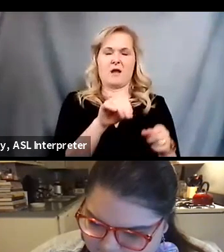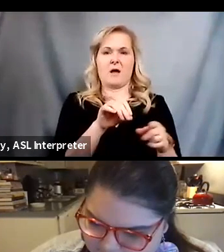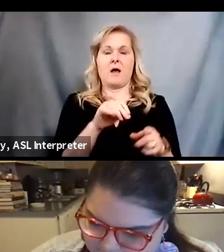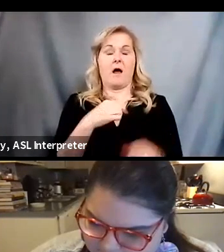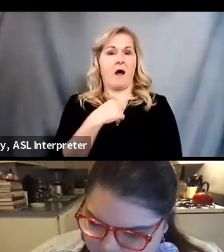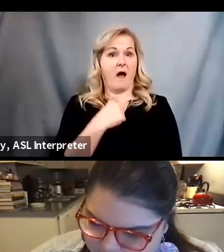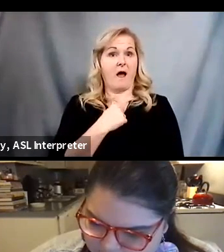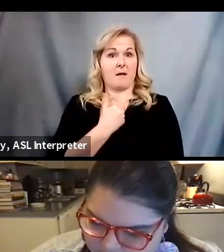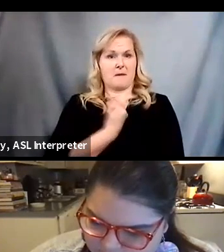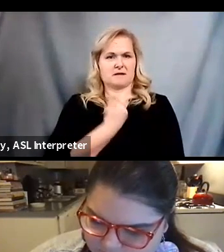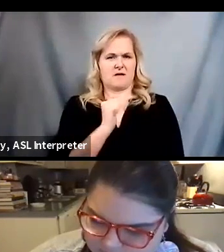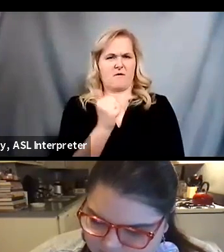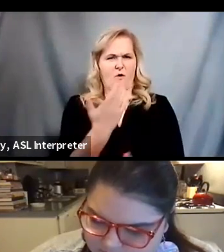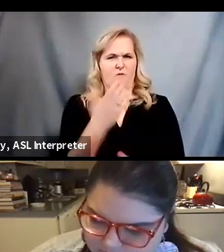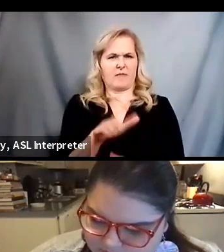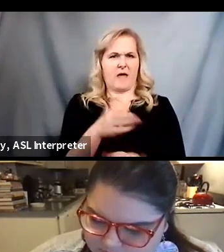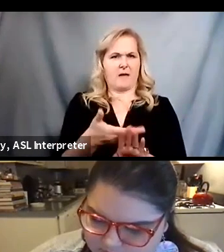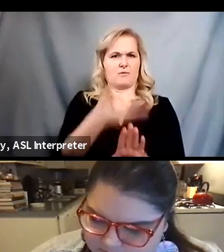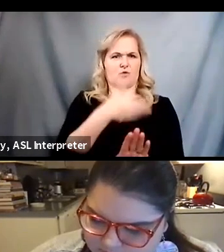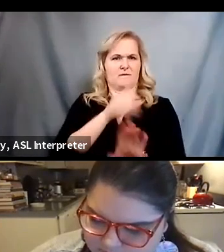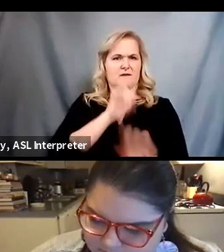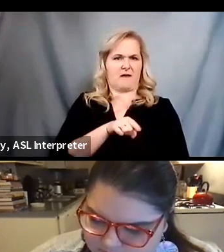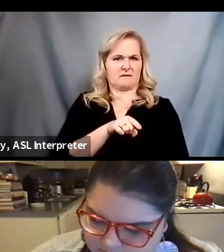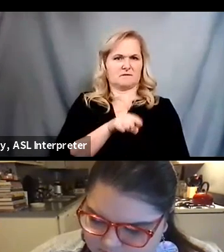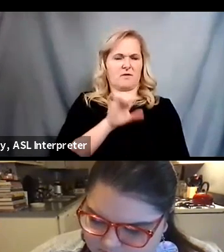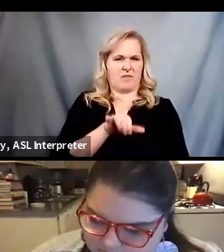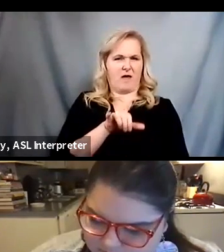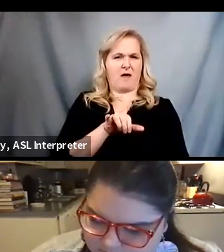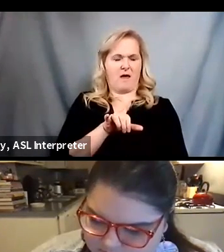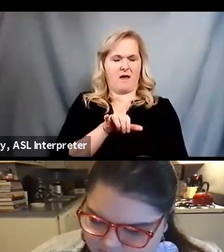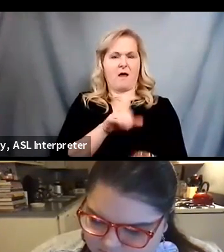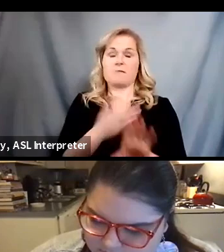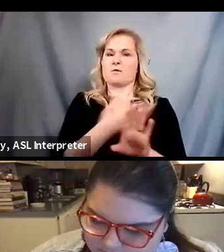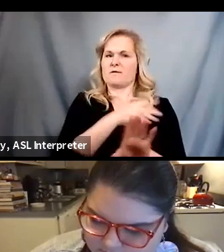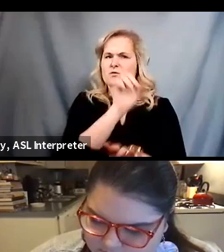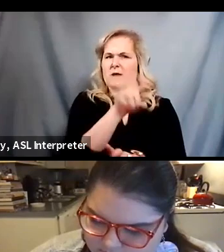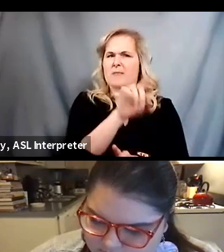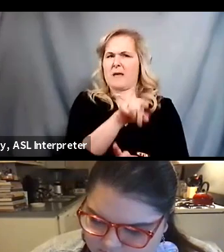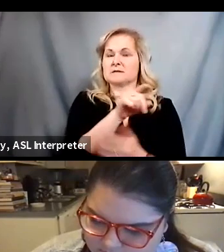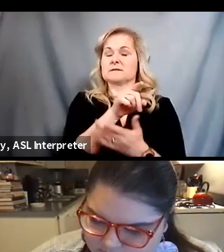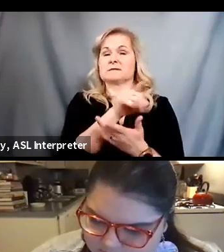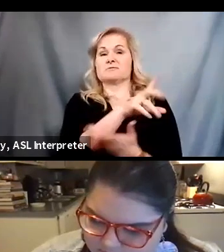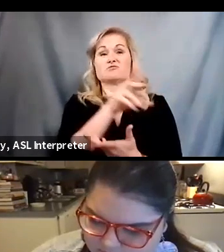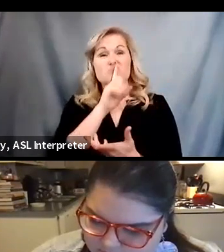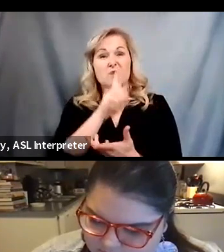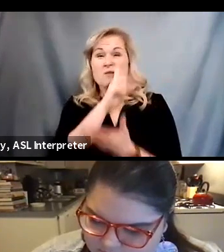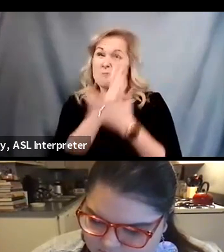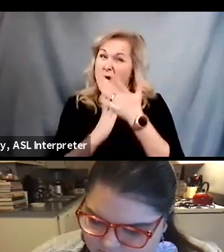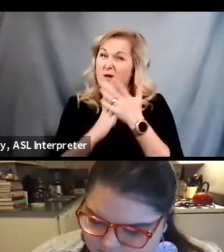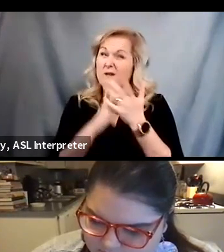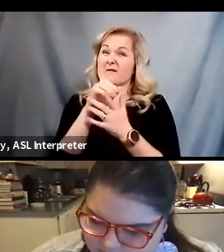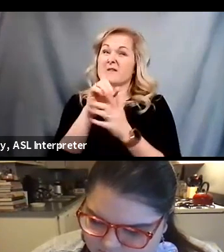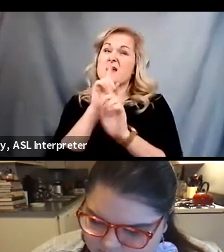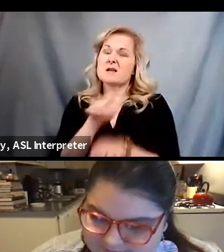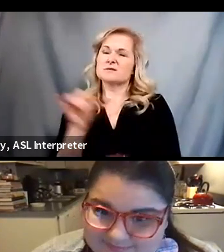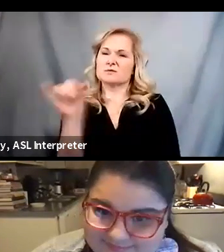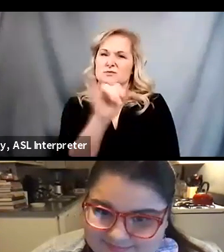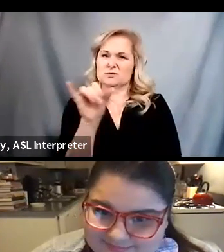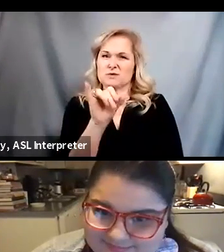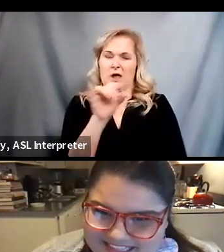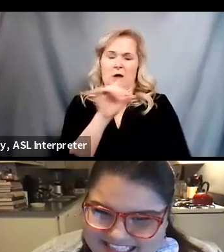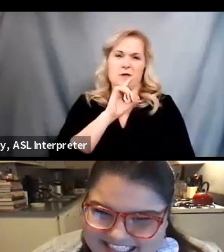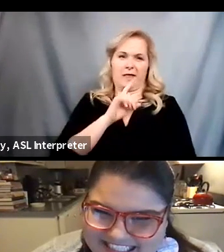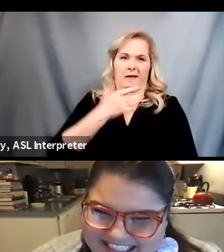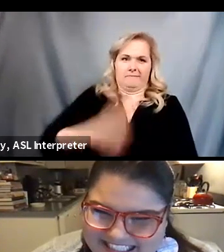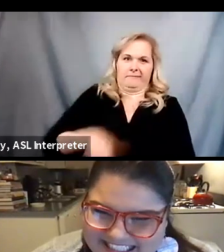I think that I offer that previous answer as part of, or that previous question as part of the answer, very dramaturgy of me,